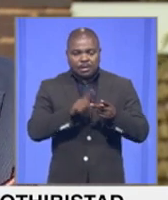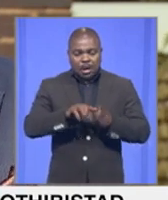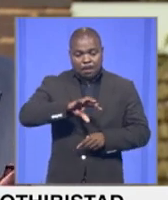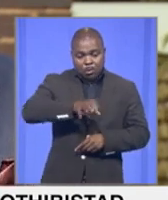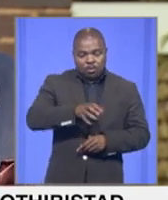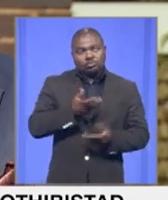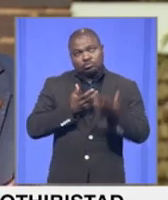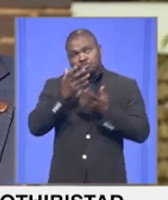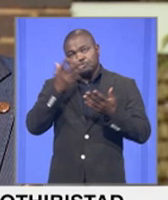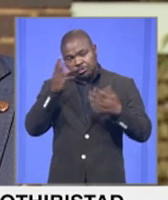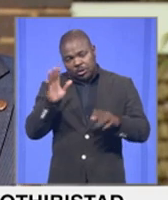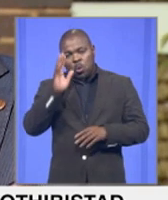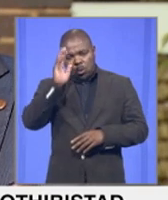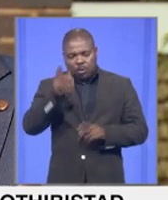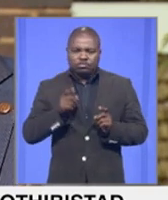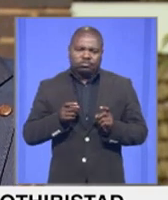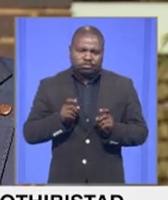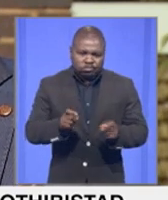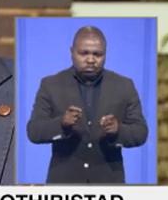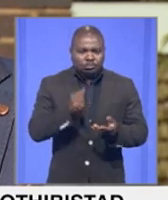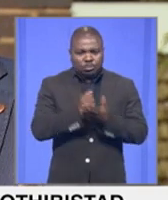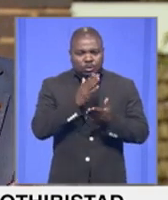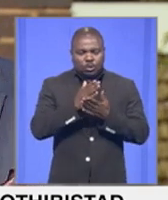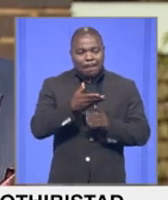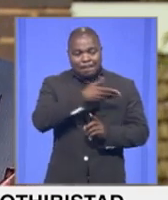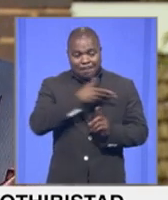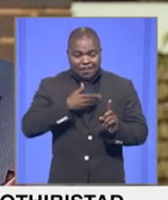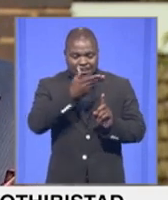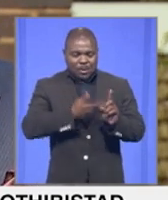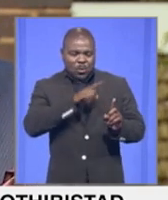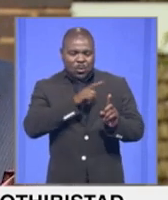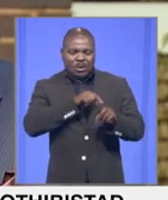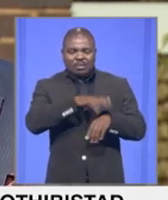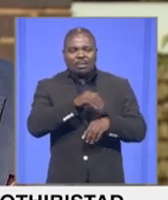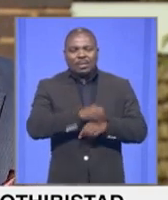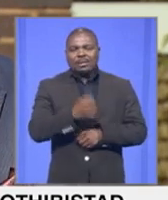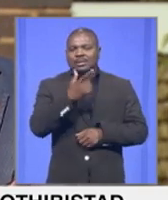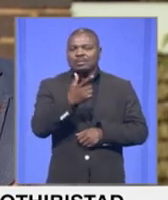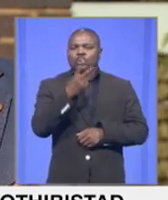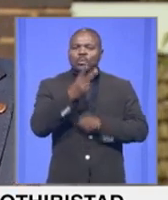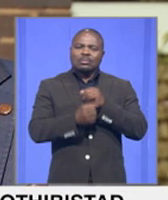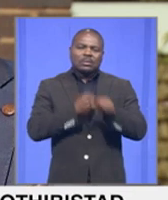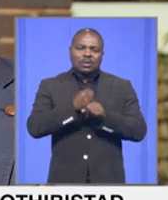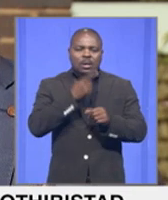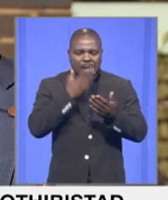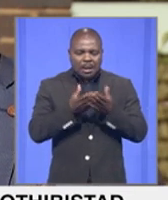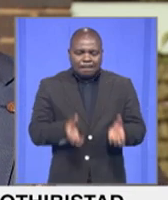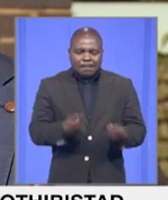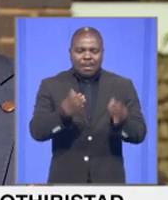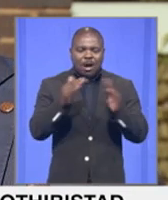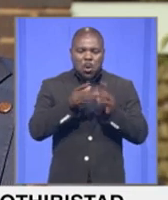province ya rona ba tla itlhaganedisa gore at least ma Potgieter ka jaaka le dingwaga di le 72 o kgona go bona ntlo ka